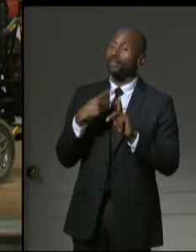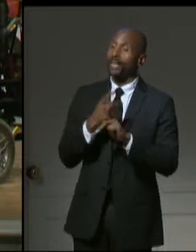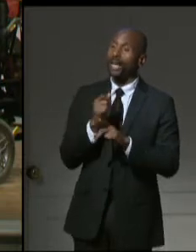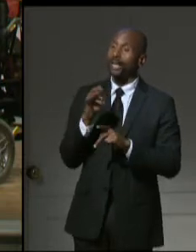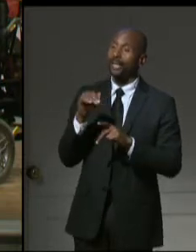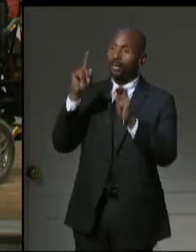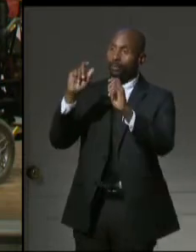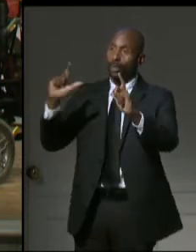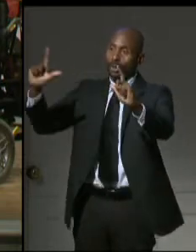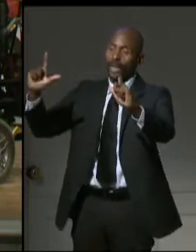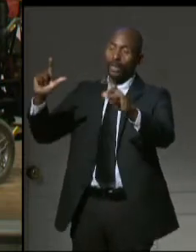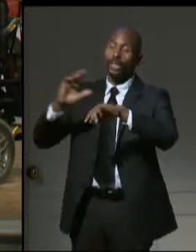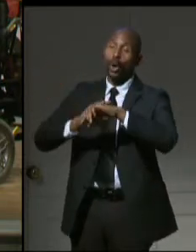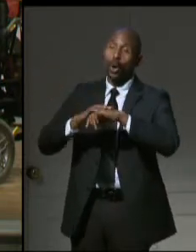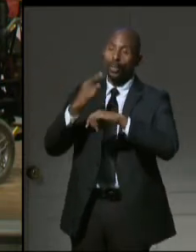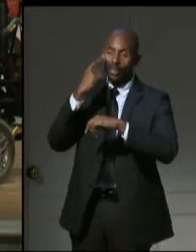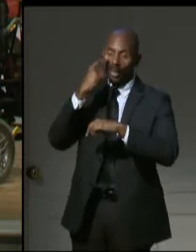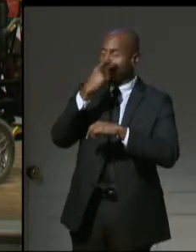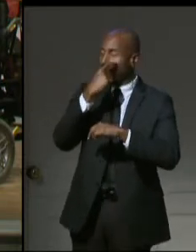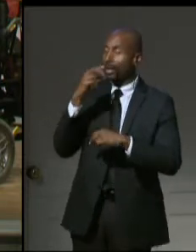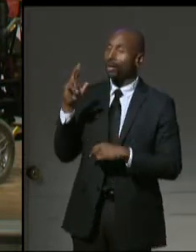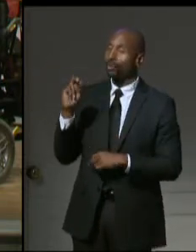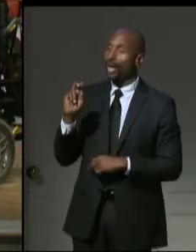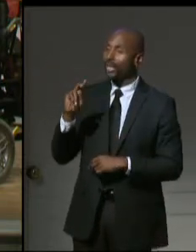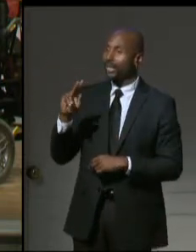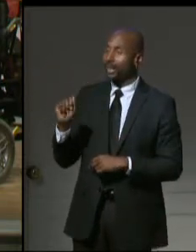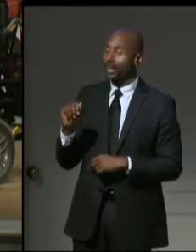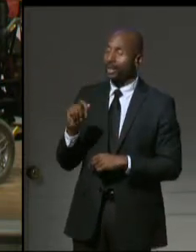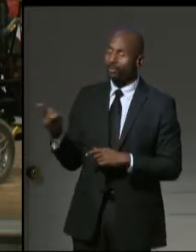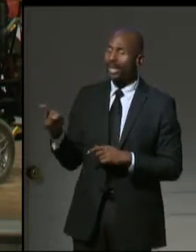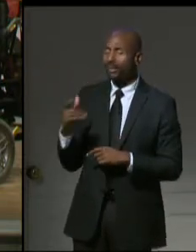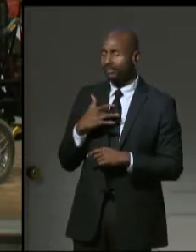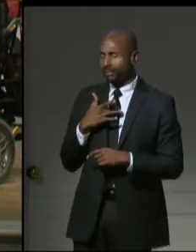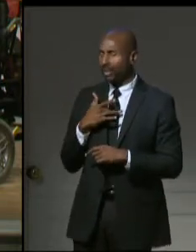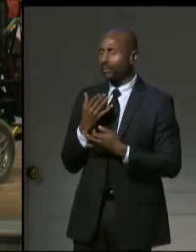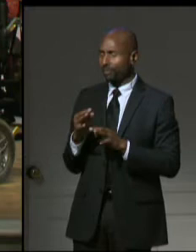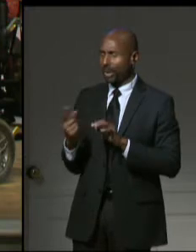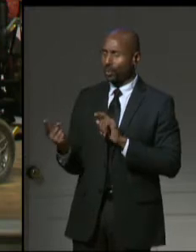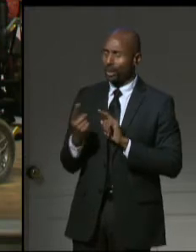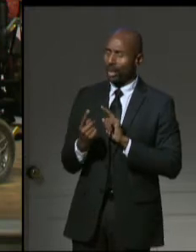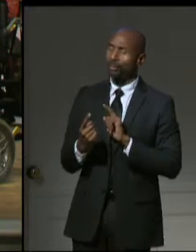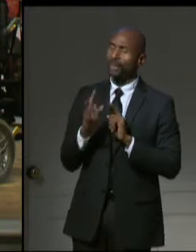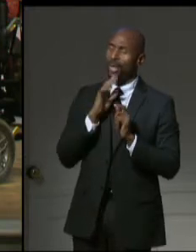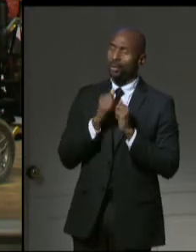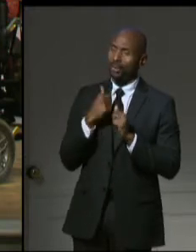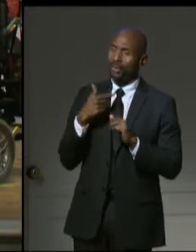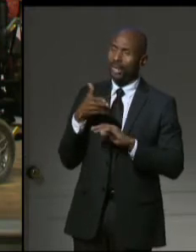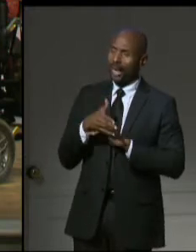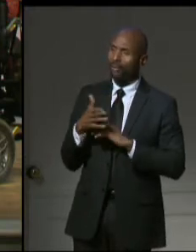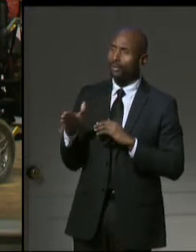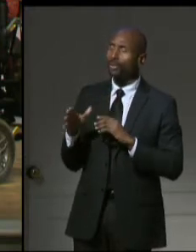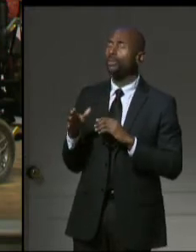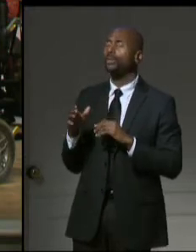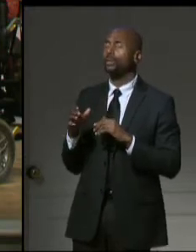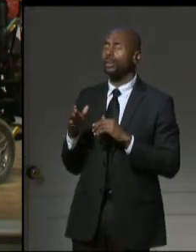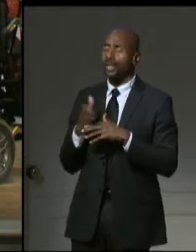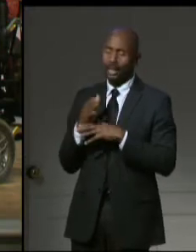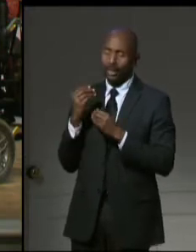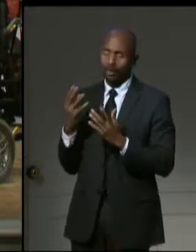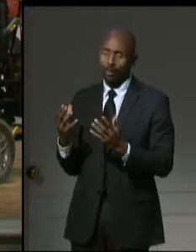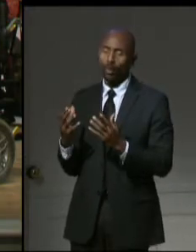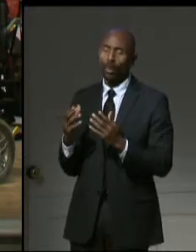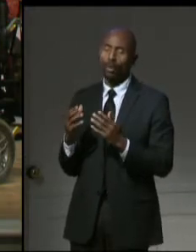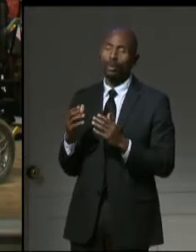of projection on the retina. As I said, feel free to connect with me, and I'd love to share more as I get the info.